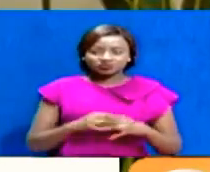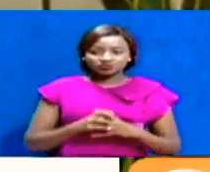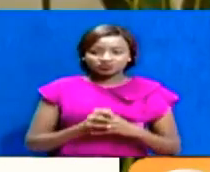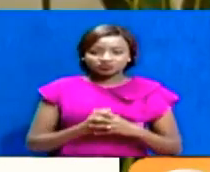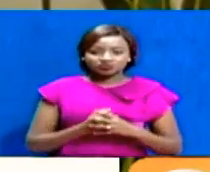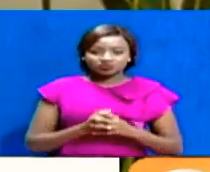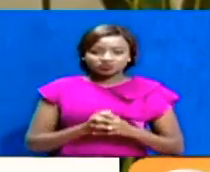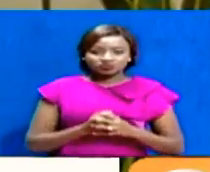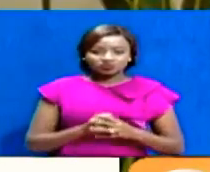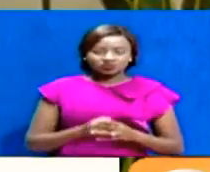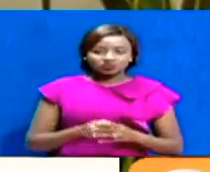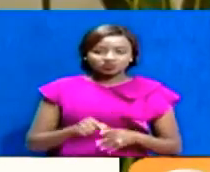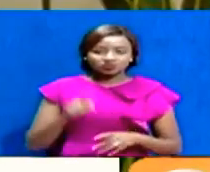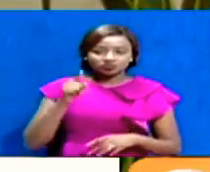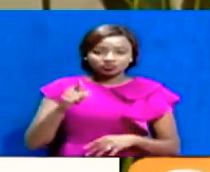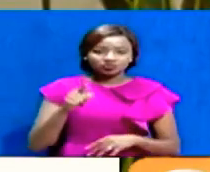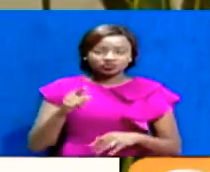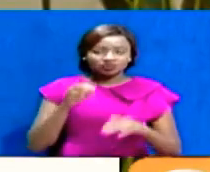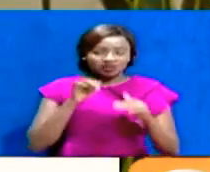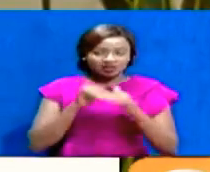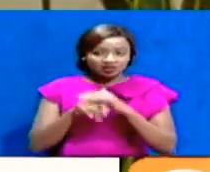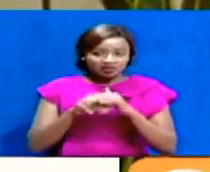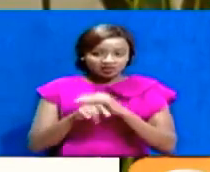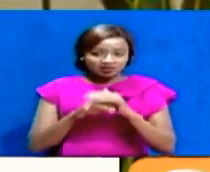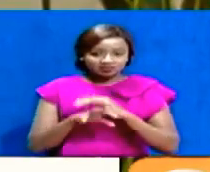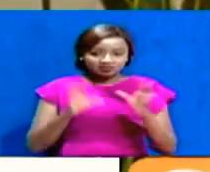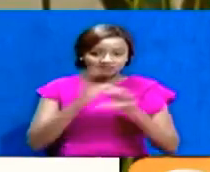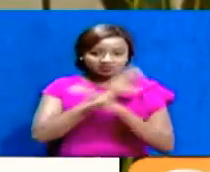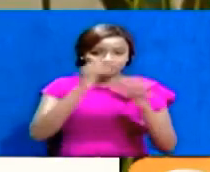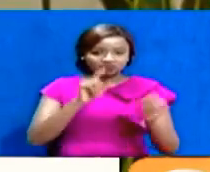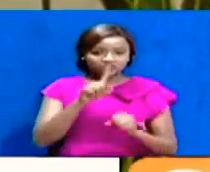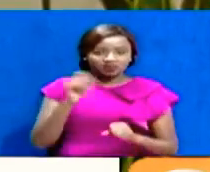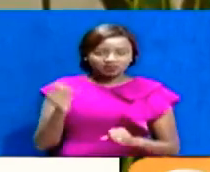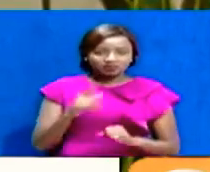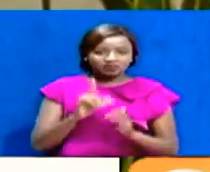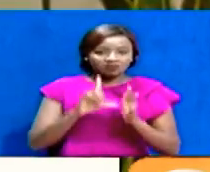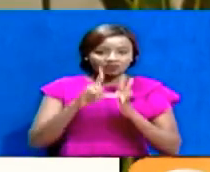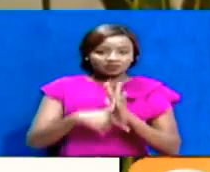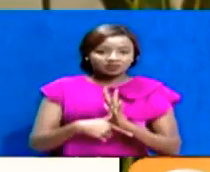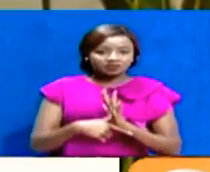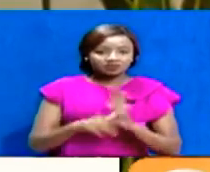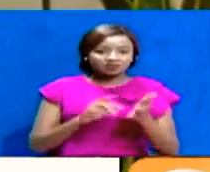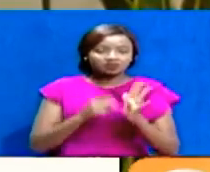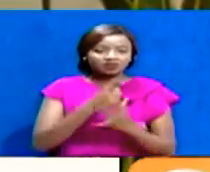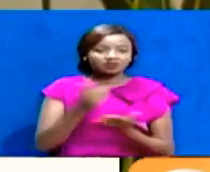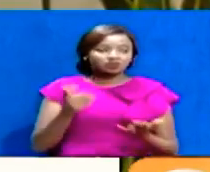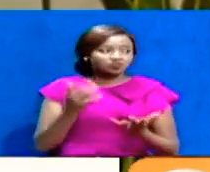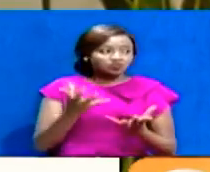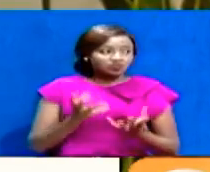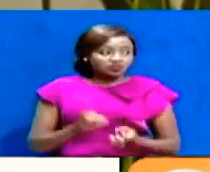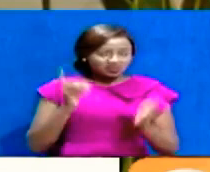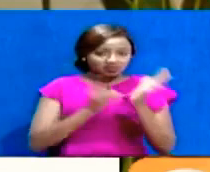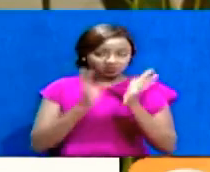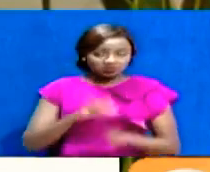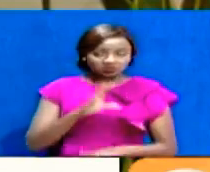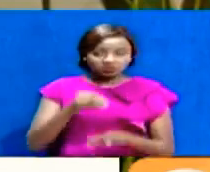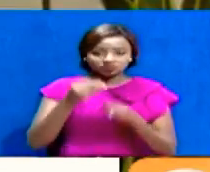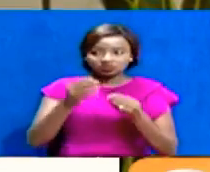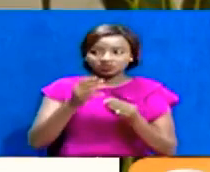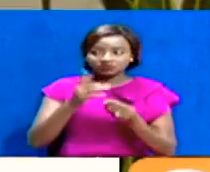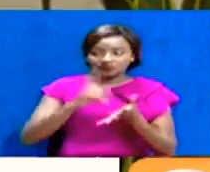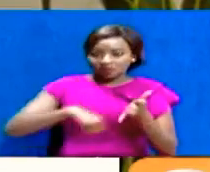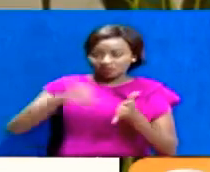the vaccine 1 month later, contingent on a clinician review. And so you would need a doctor to give you the green light to go ahead